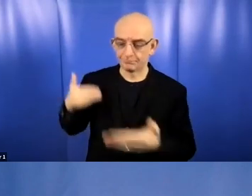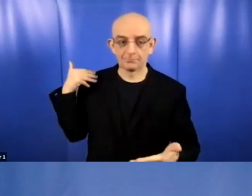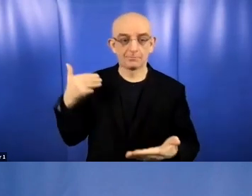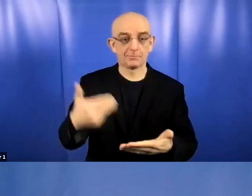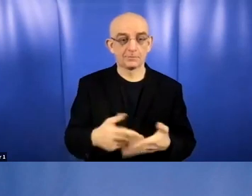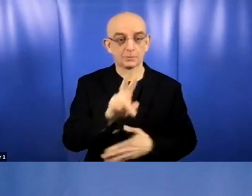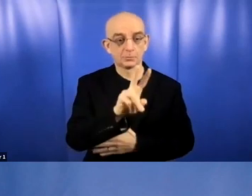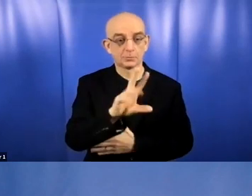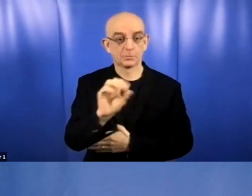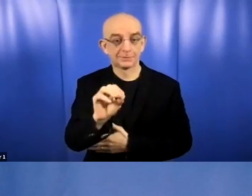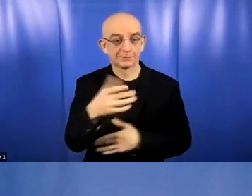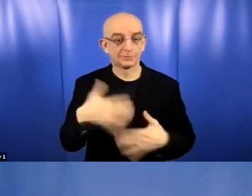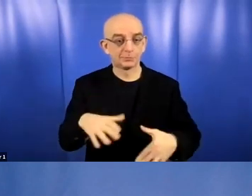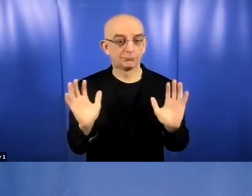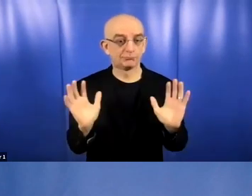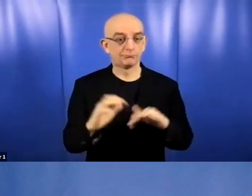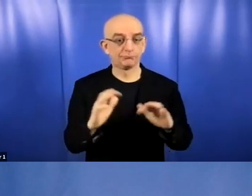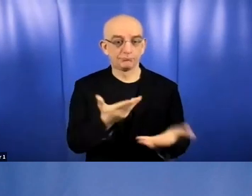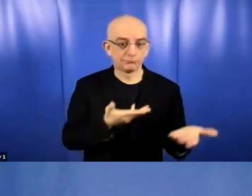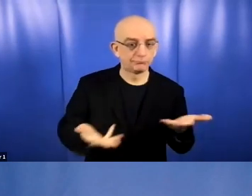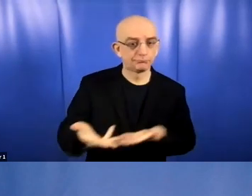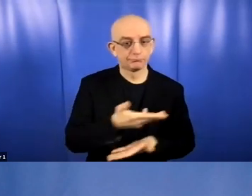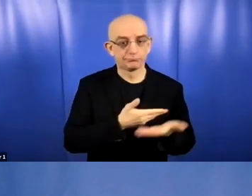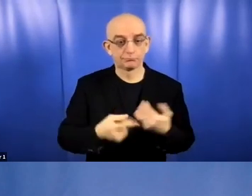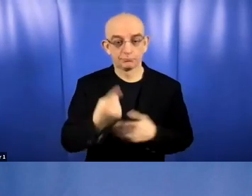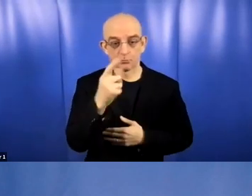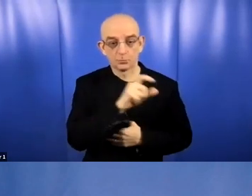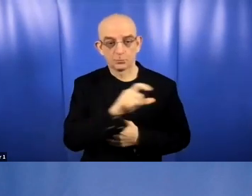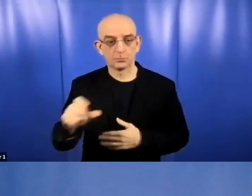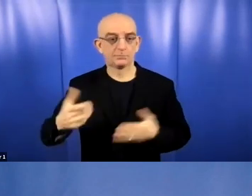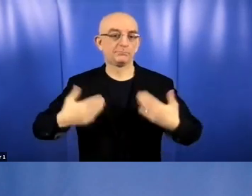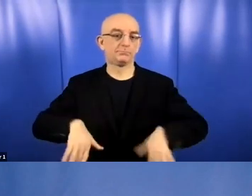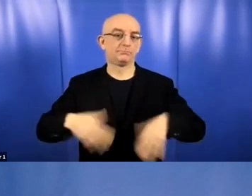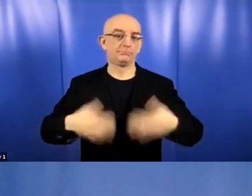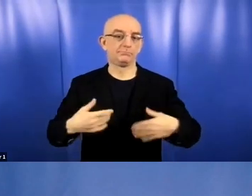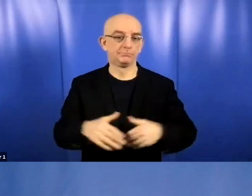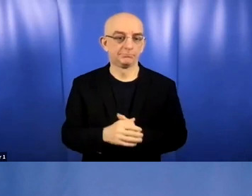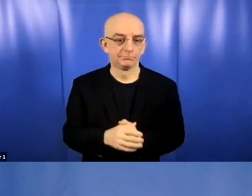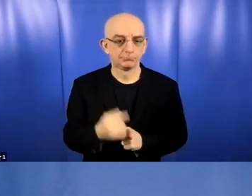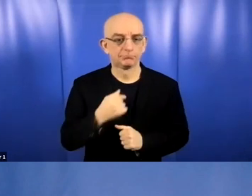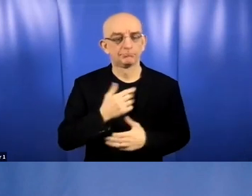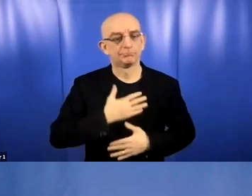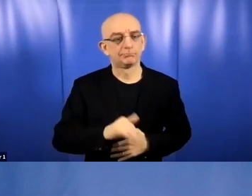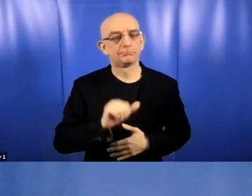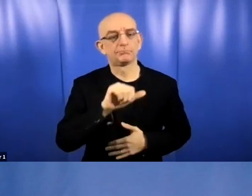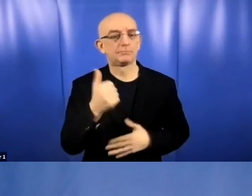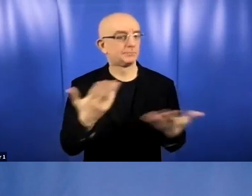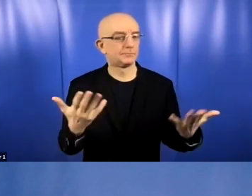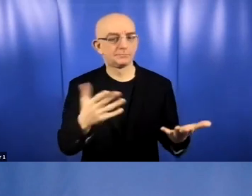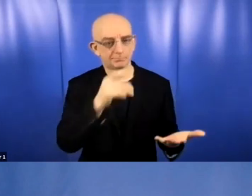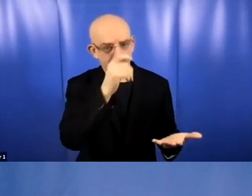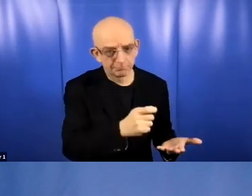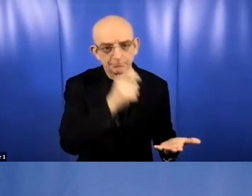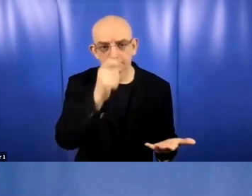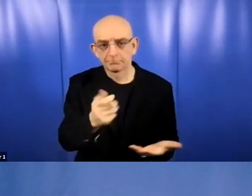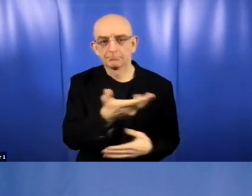other panels from the University of Essex, who is hosting us once again today, to all of our partners in the various regions